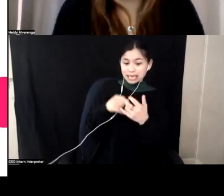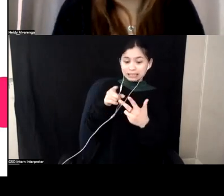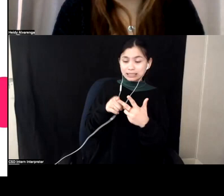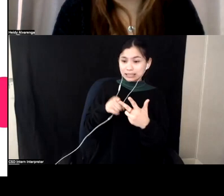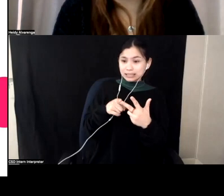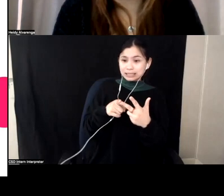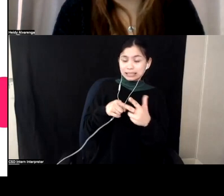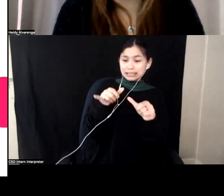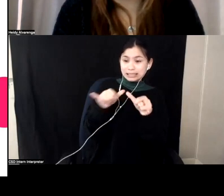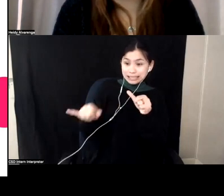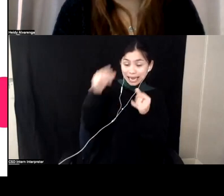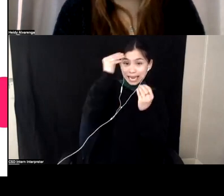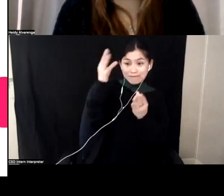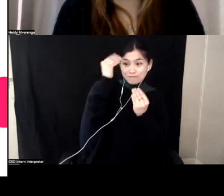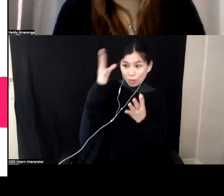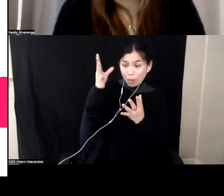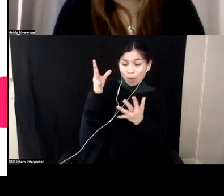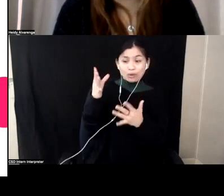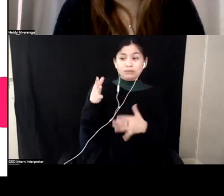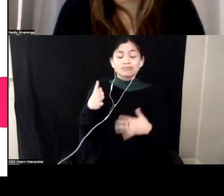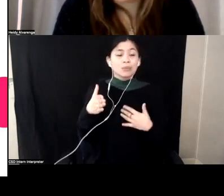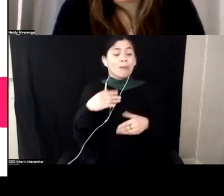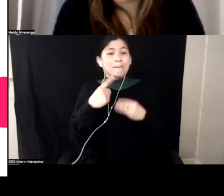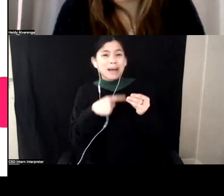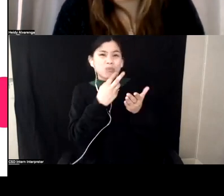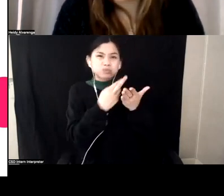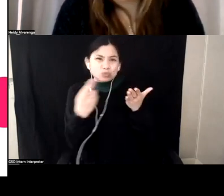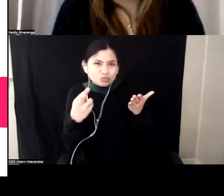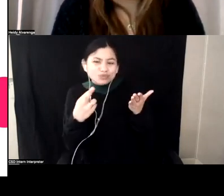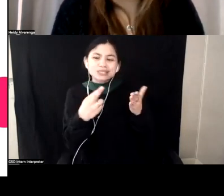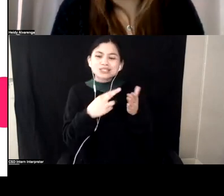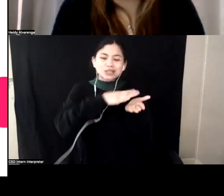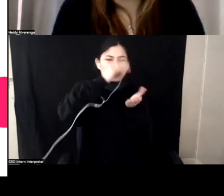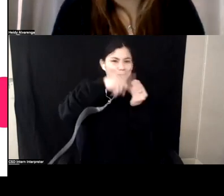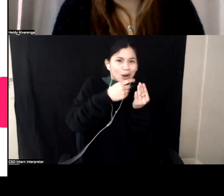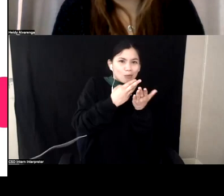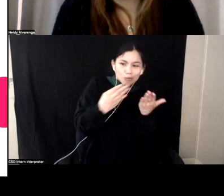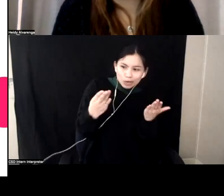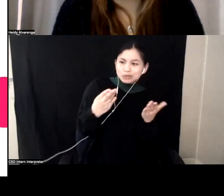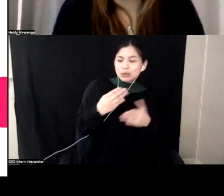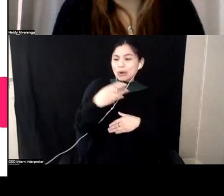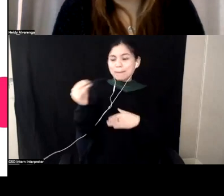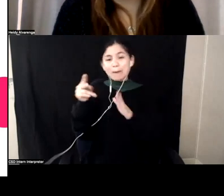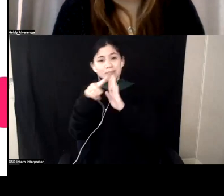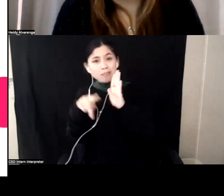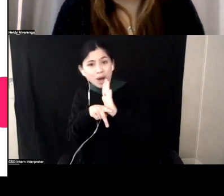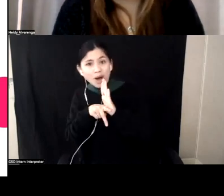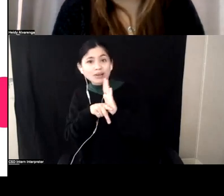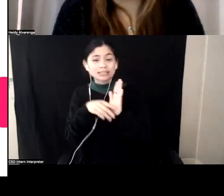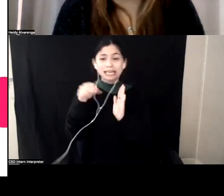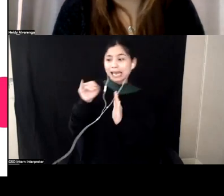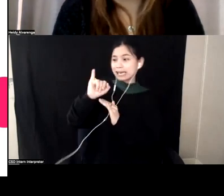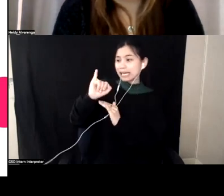all the other ones, but just staying on top of those resources, policies, and initiatives